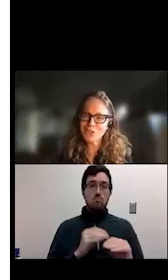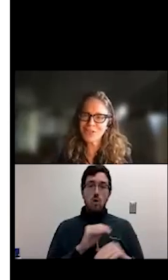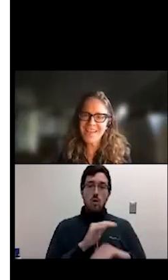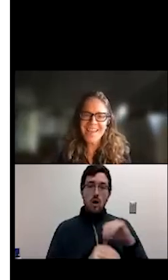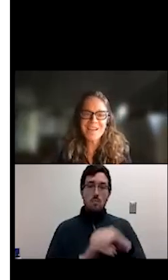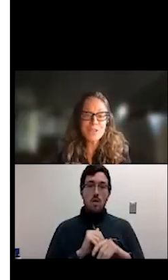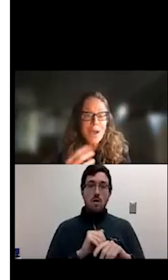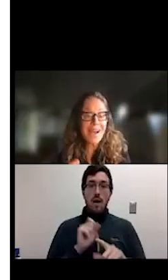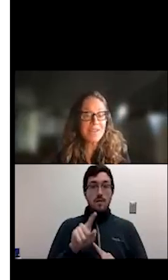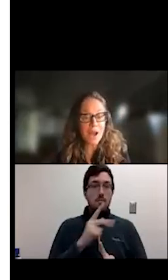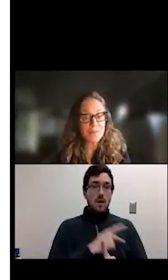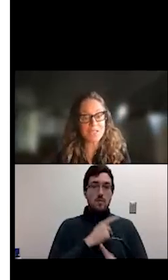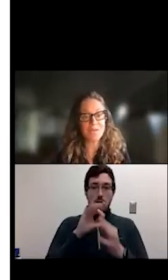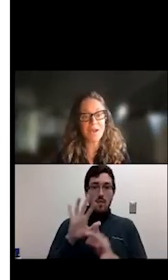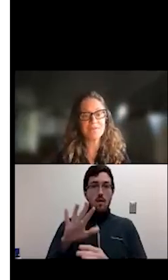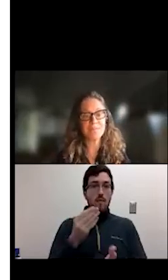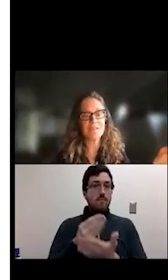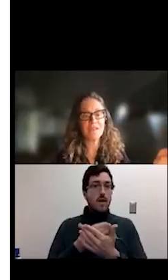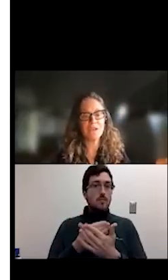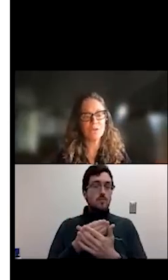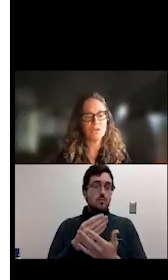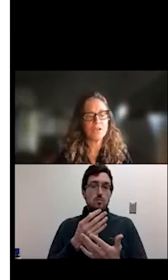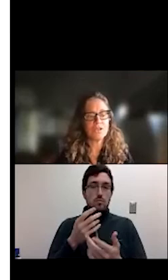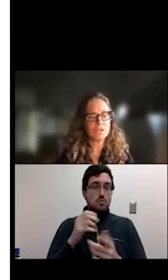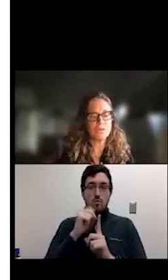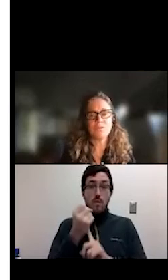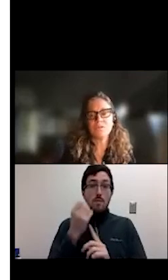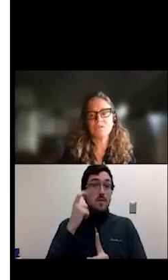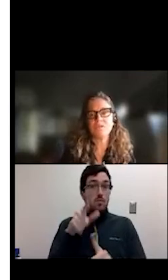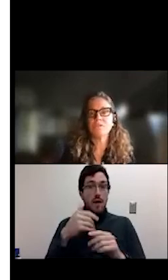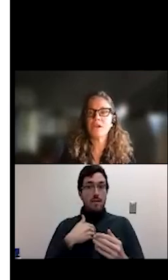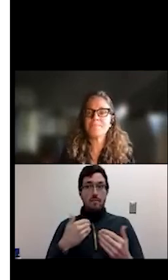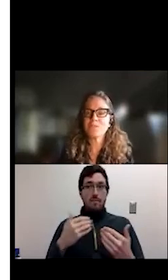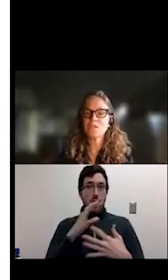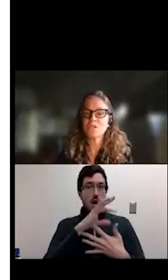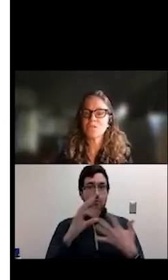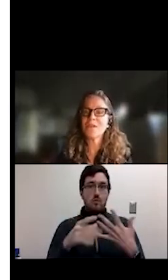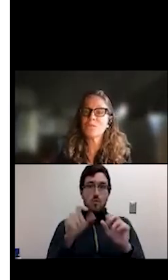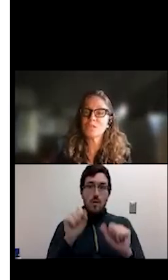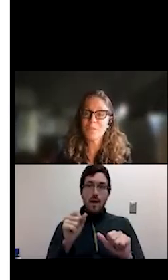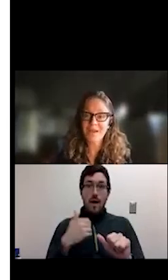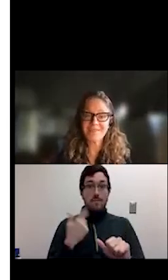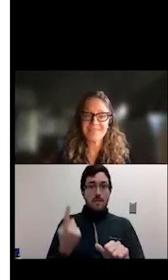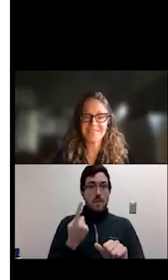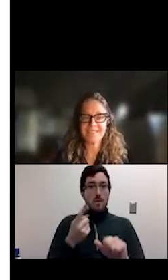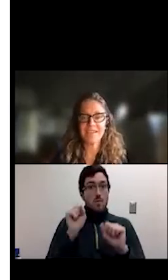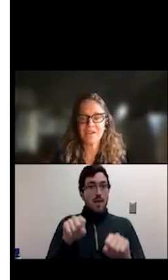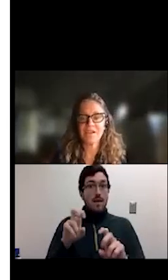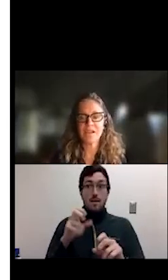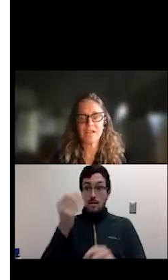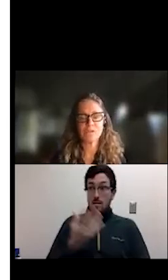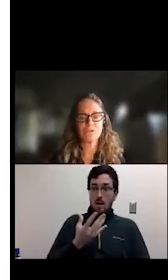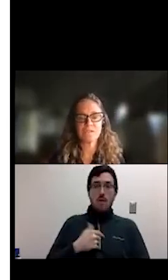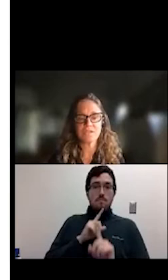their financial security because you have an option. You have something that you could do to then respond